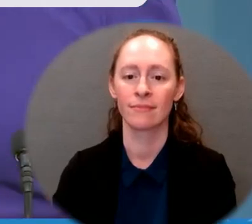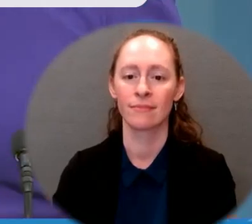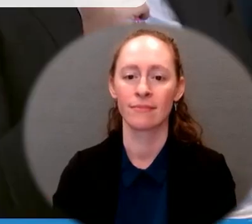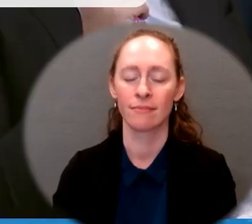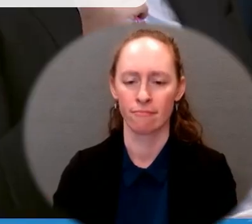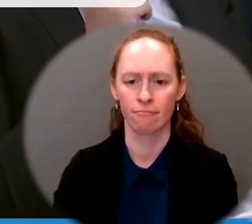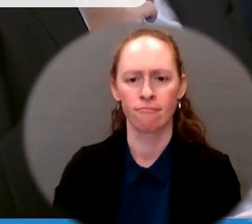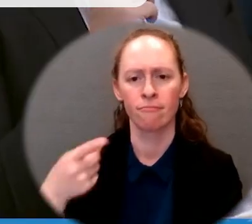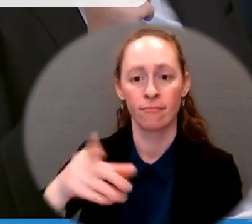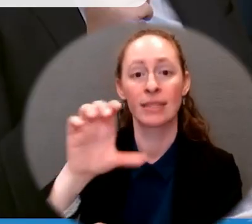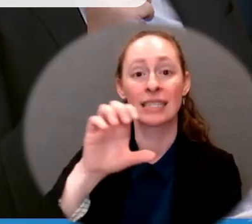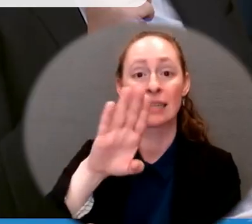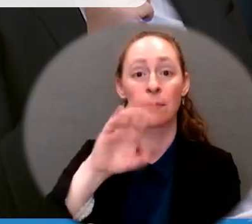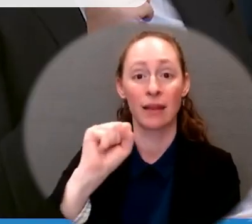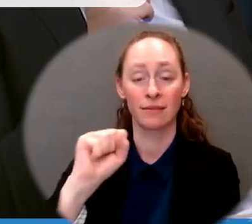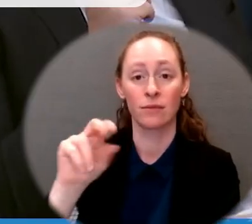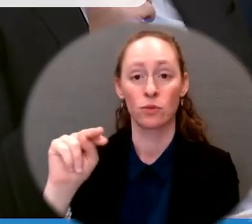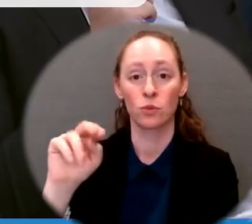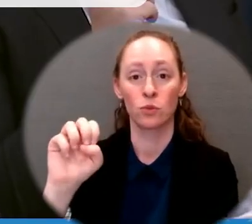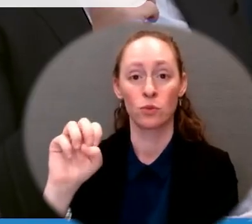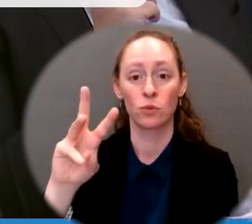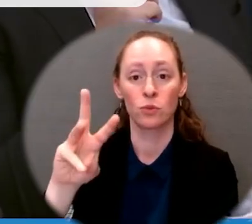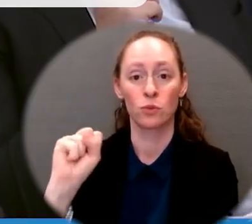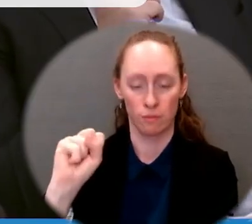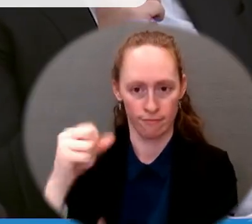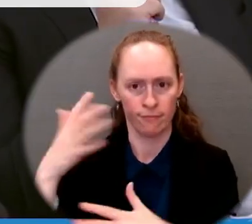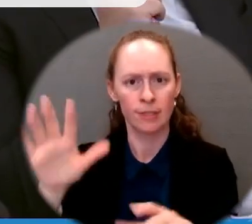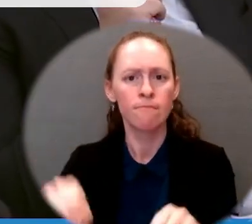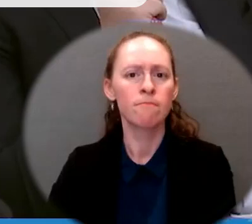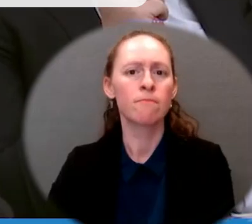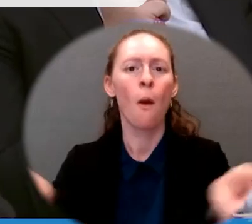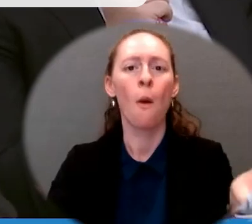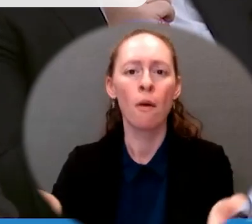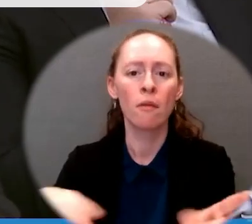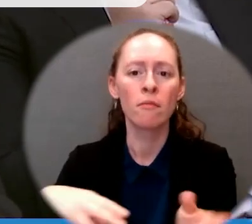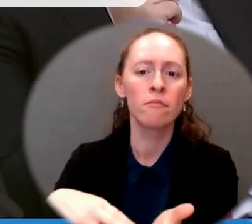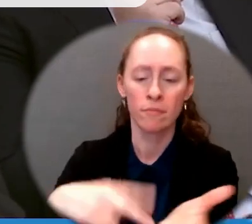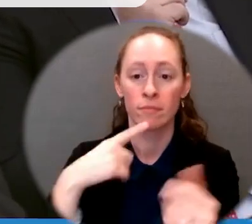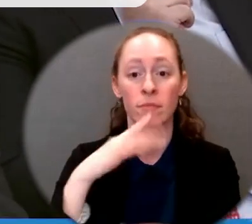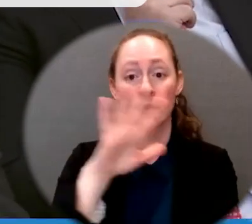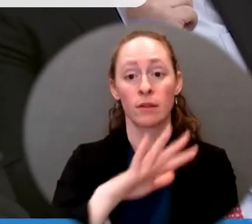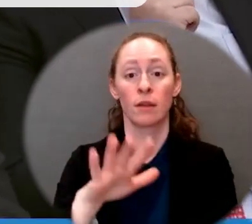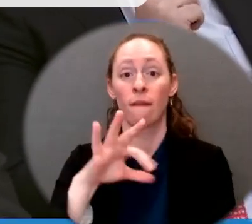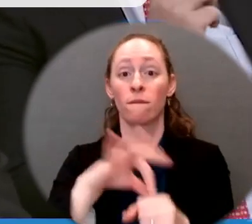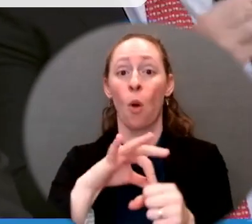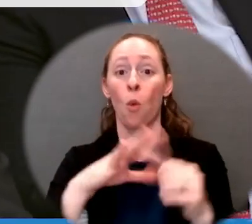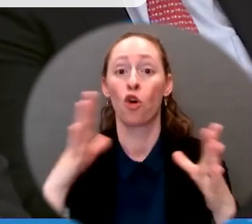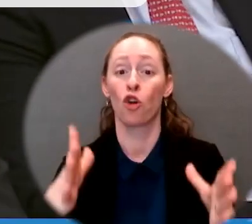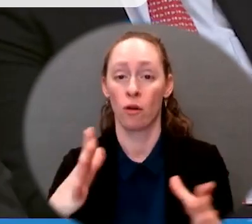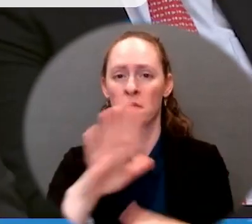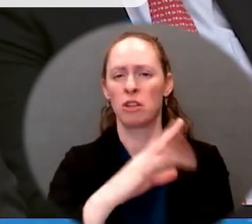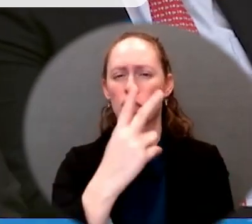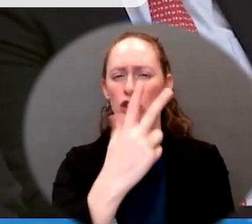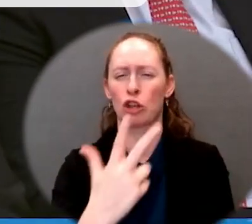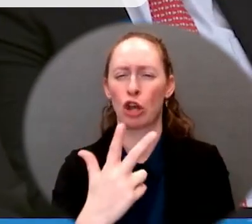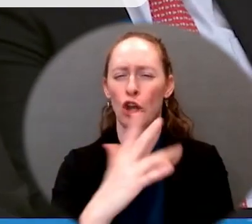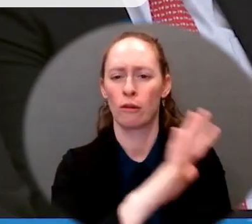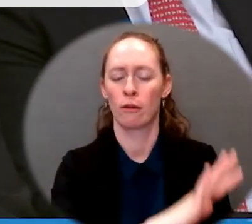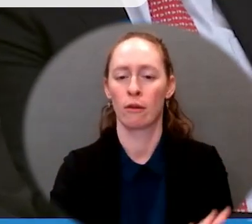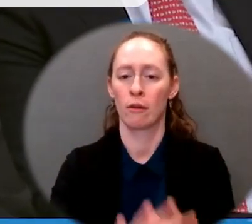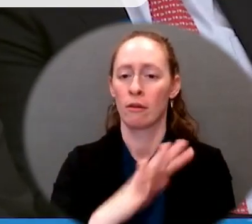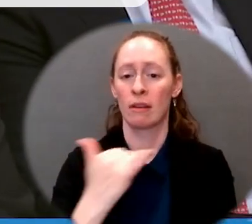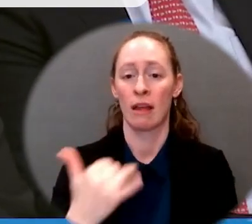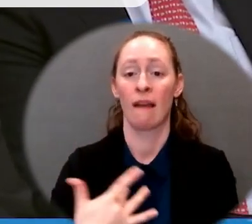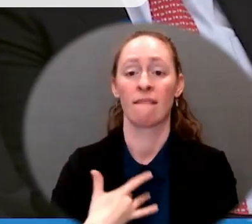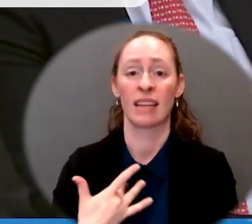approach it just somewhat differently. CBS News poll that was out yesterday indicated that two-thirds of voters believe that the administration is not doing all it can